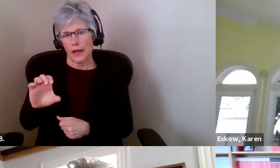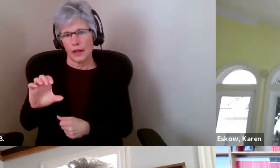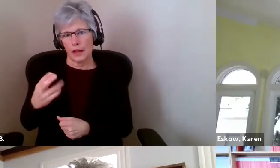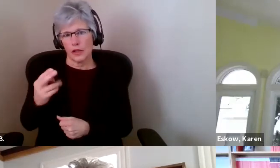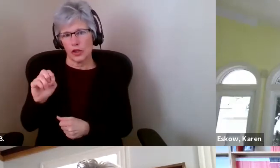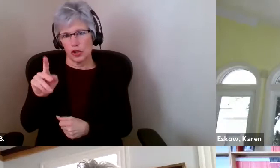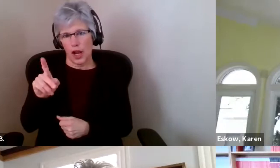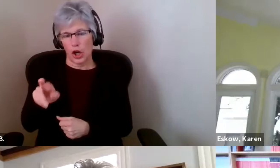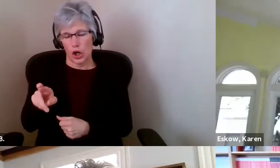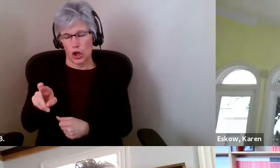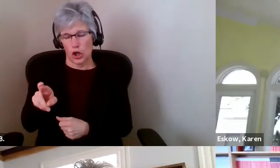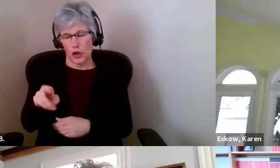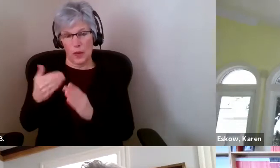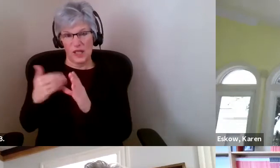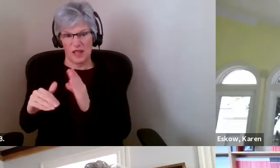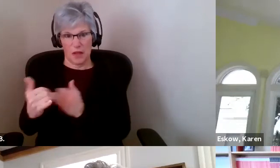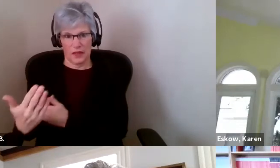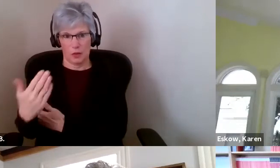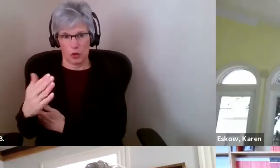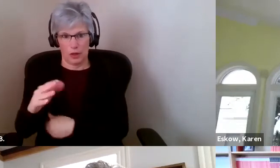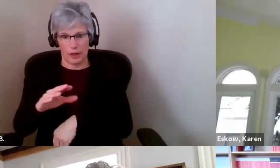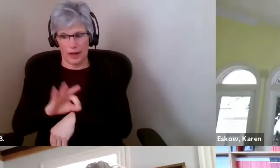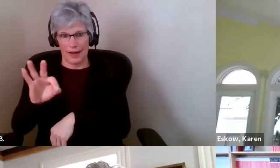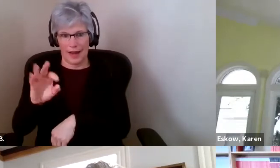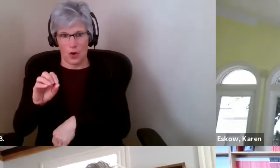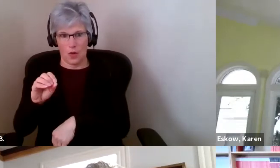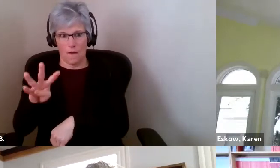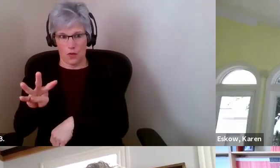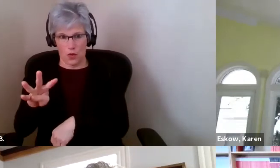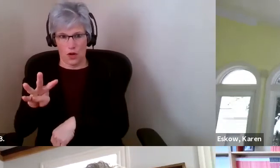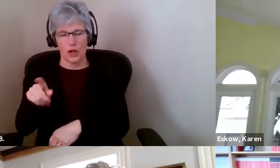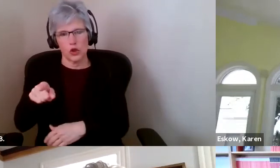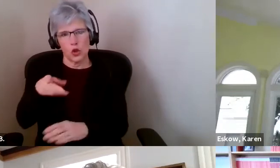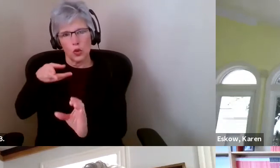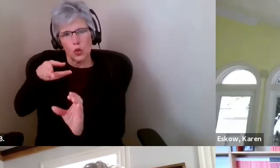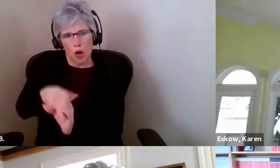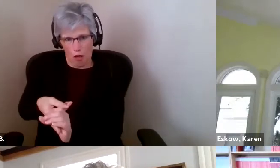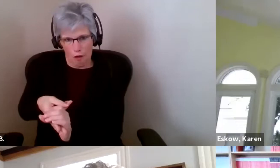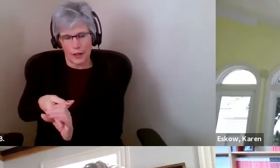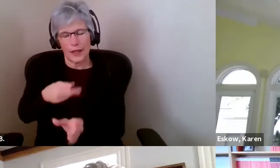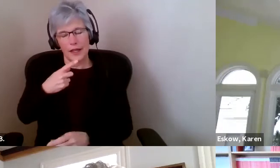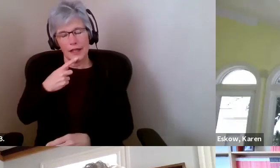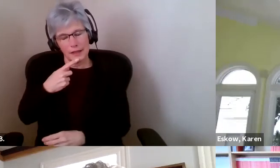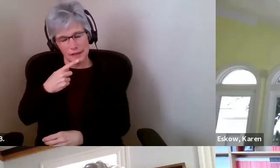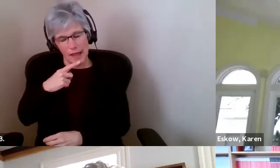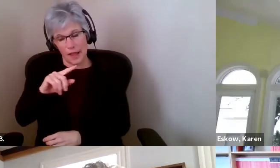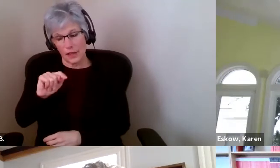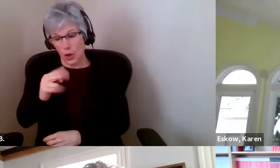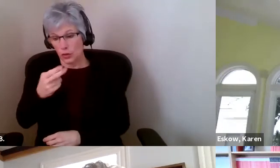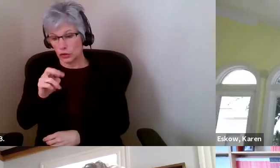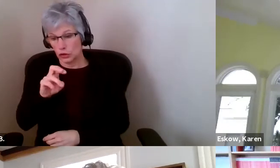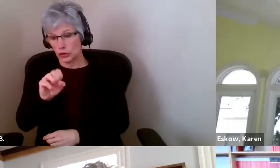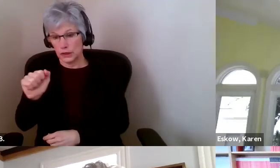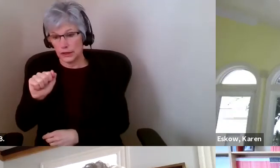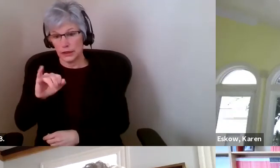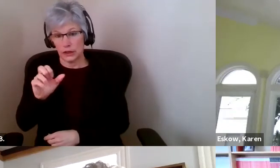was emailed at 9:04 this morning. And what happens is it takes you to Shibboleth for you to log in, and it says, "Hey, Teresa Jenkins," and it has that green or